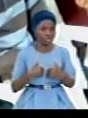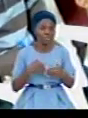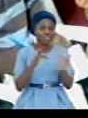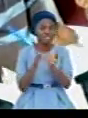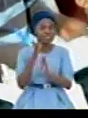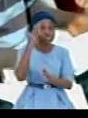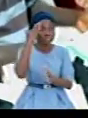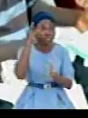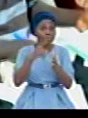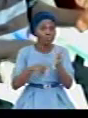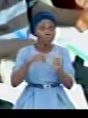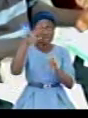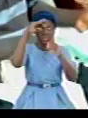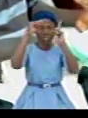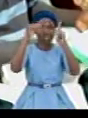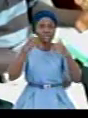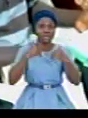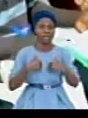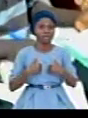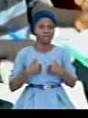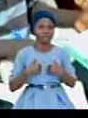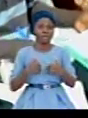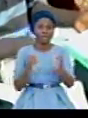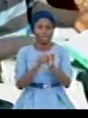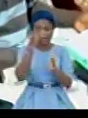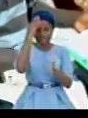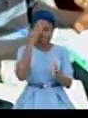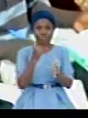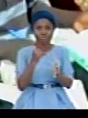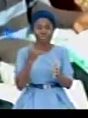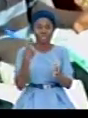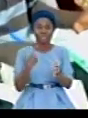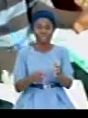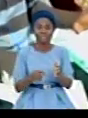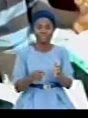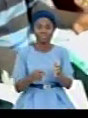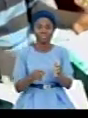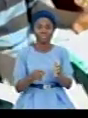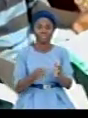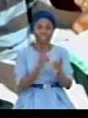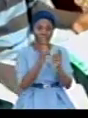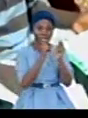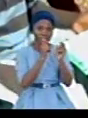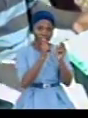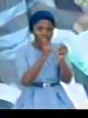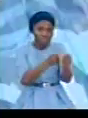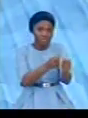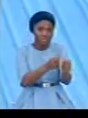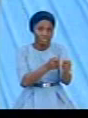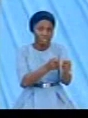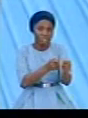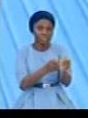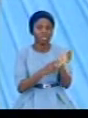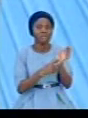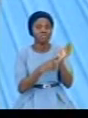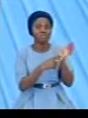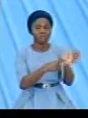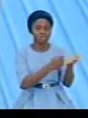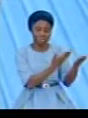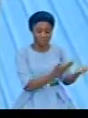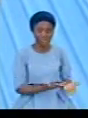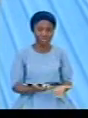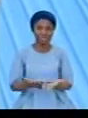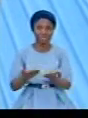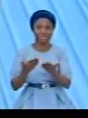That's why the gift coming from Satan, the presentation of Satan, and